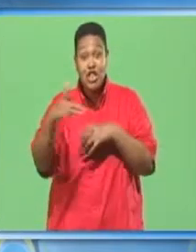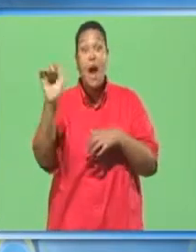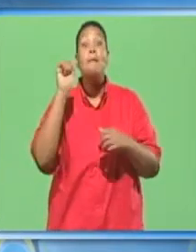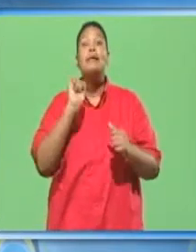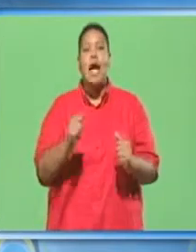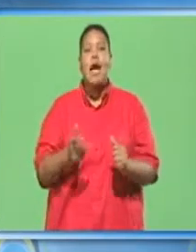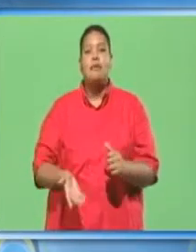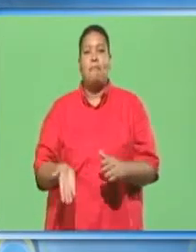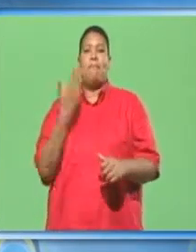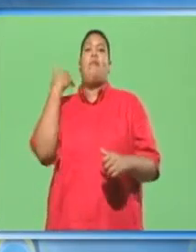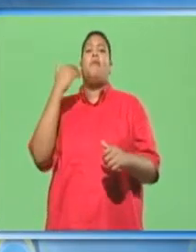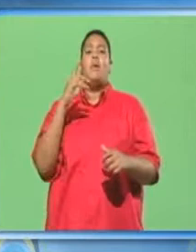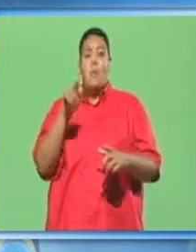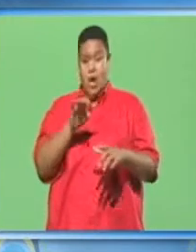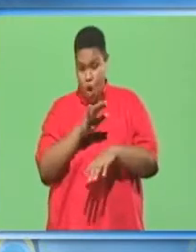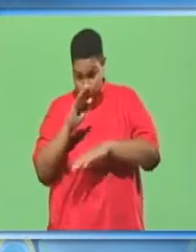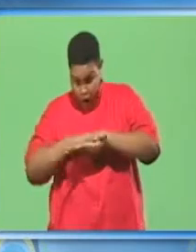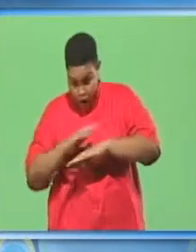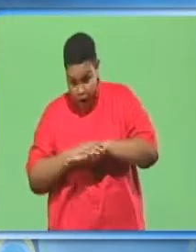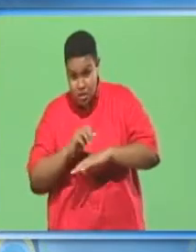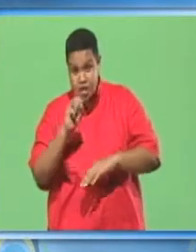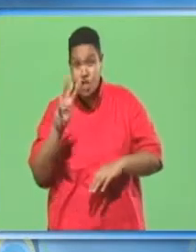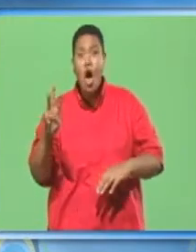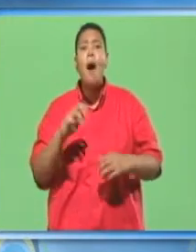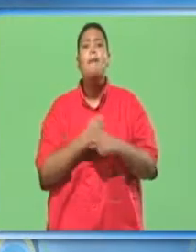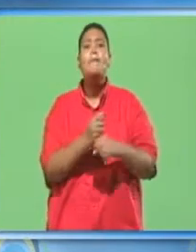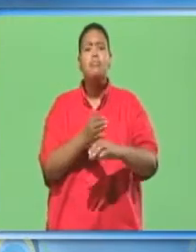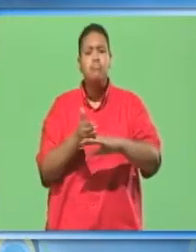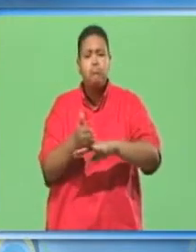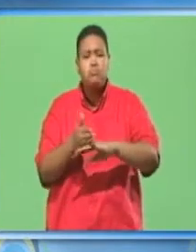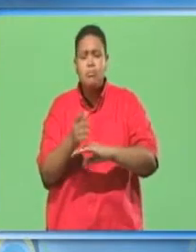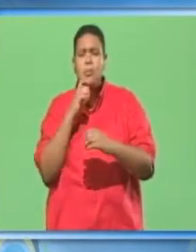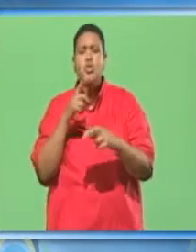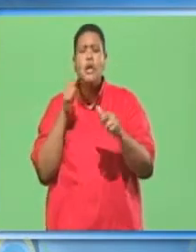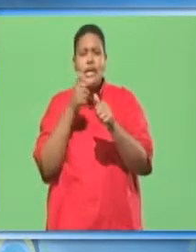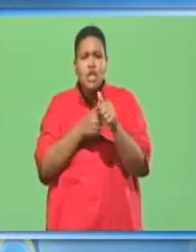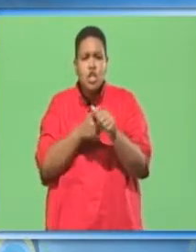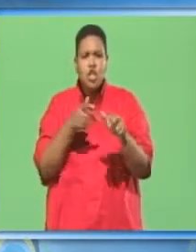on the saw, let the saw blade reach full speed before each cut.